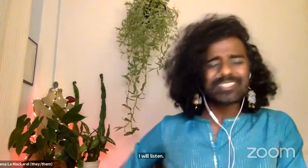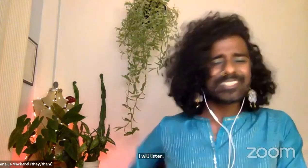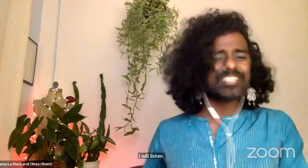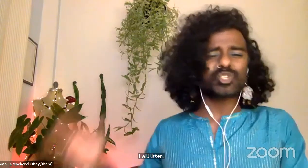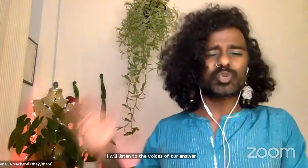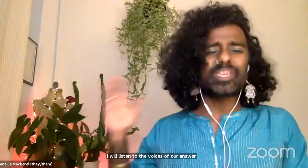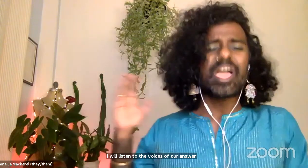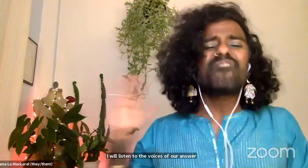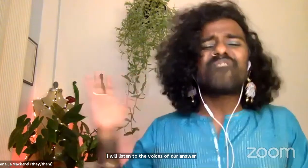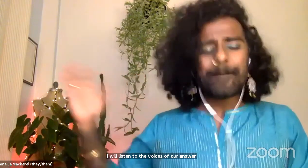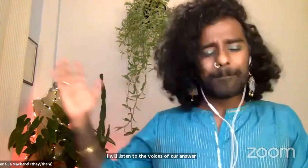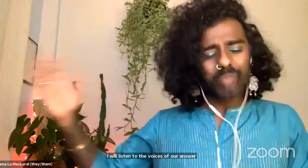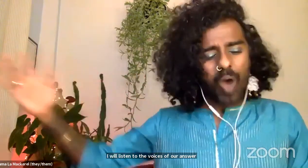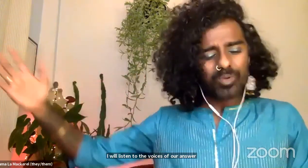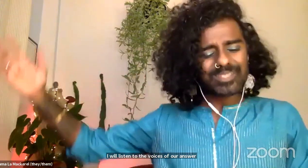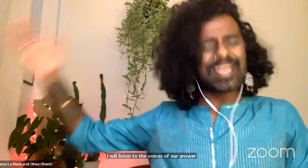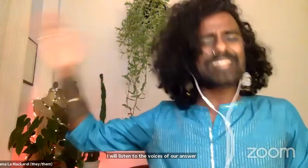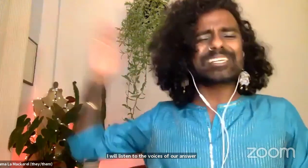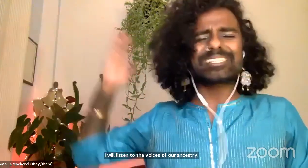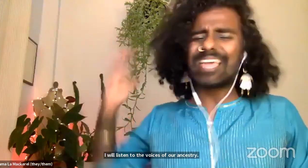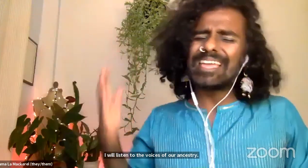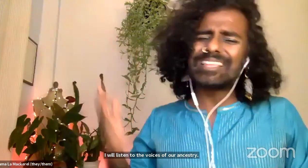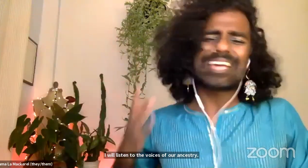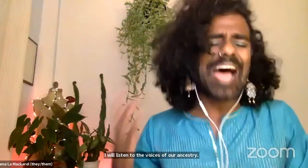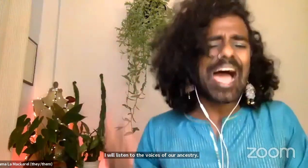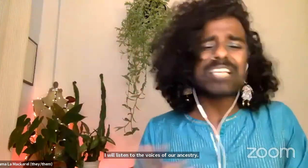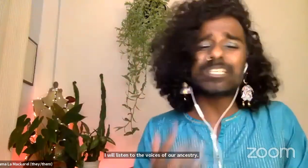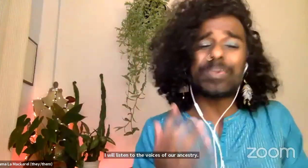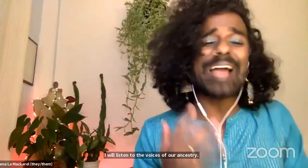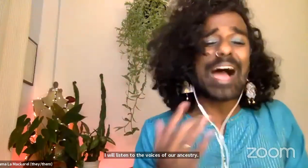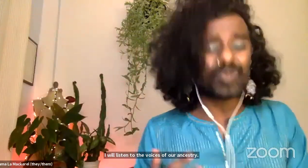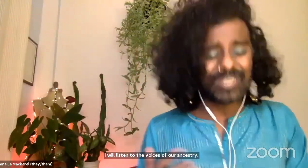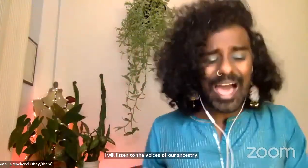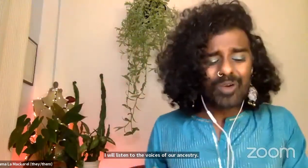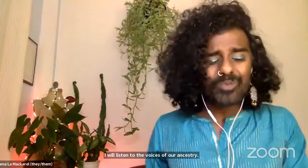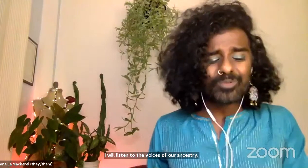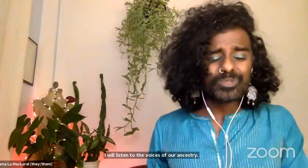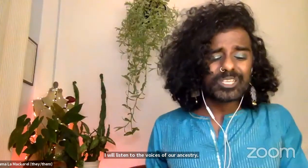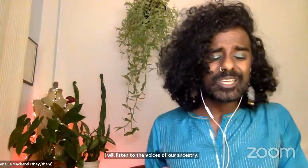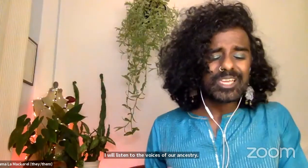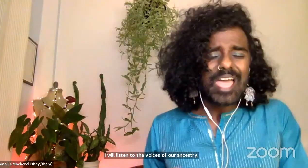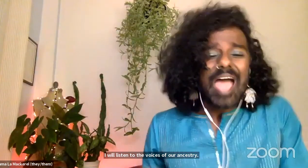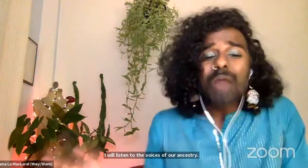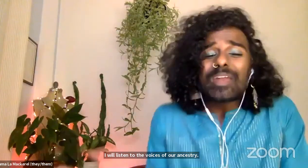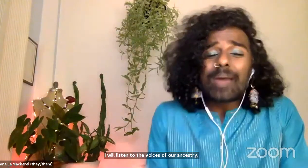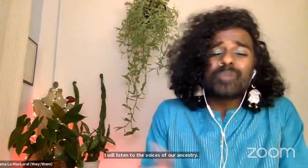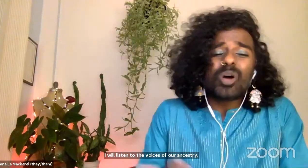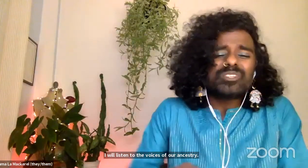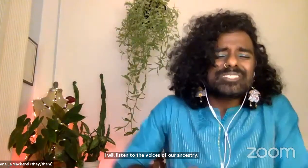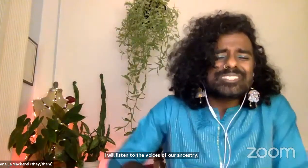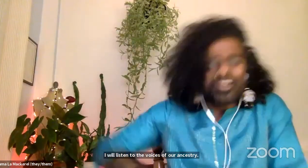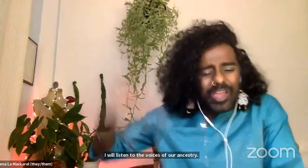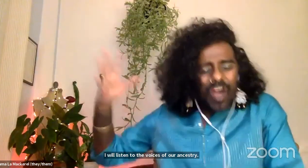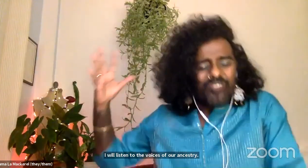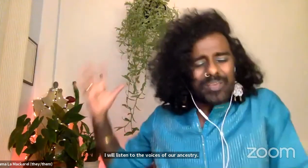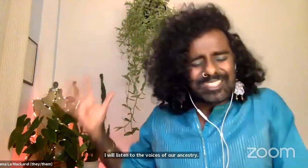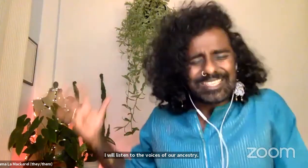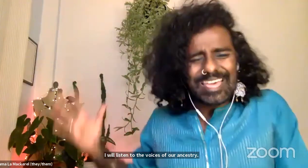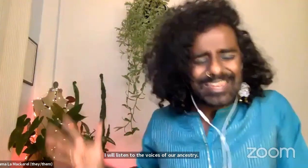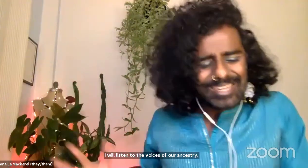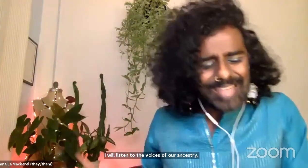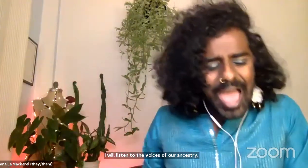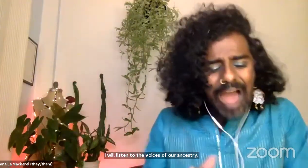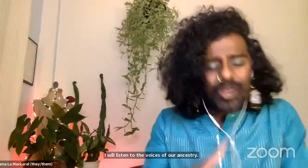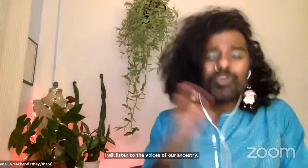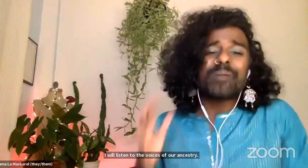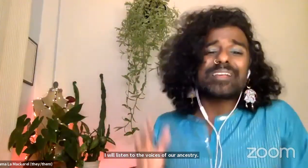our ancestry, fem tongues that dictate that I speak out loud. And when I'm done tearing off my